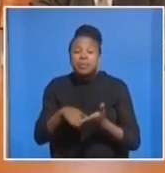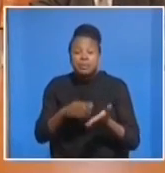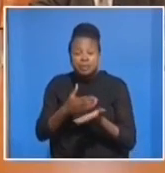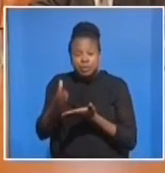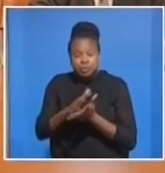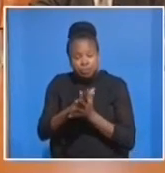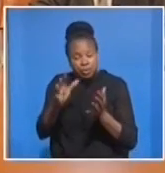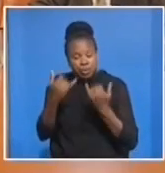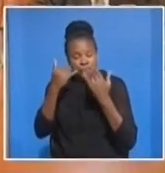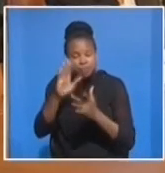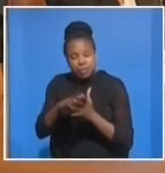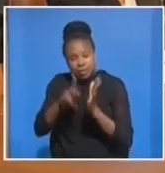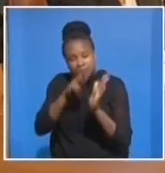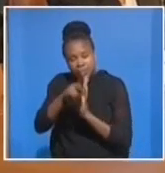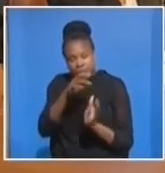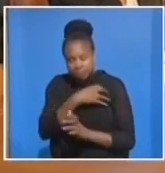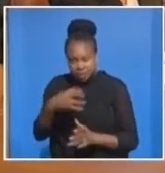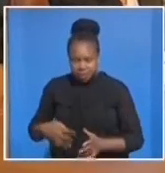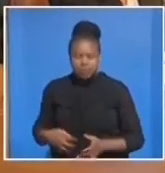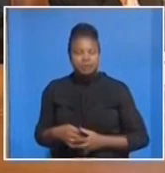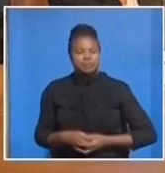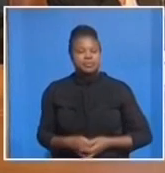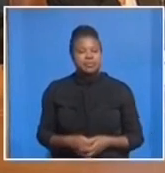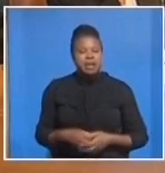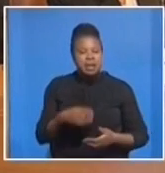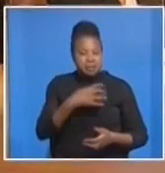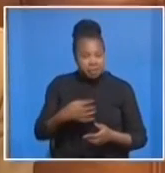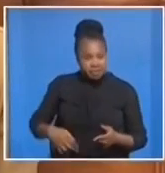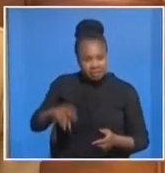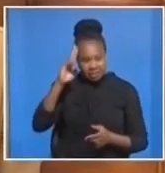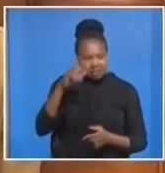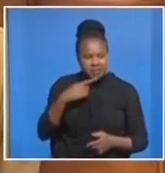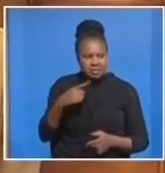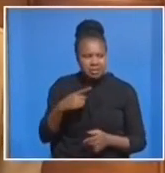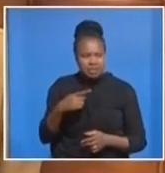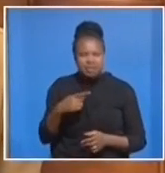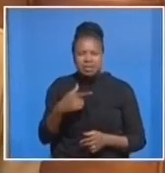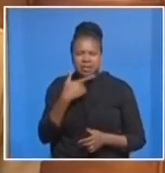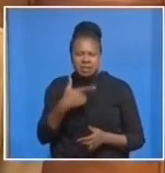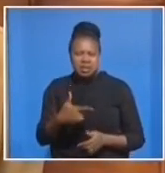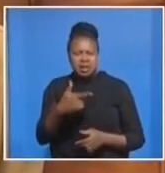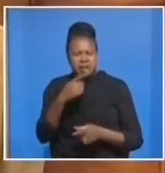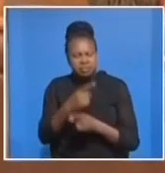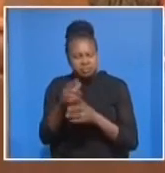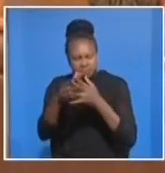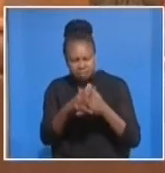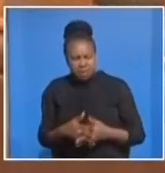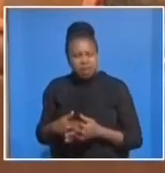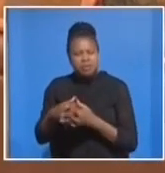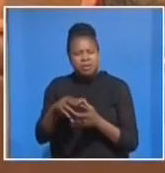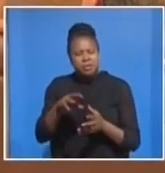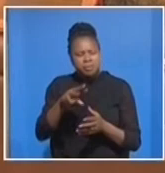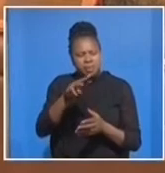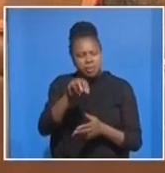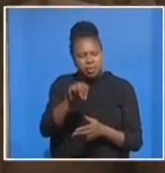about the report to the president. Meanwhile, President Geingob thanked the U.S. government for the Millennium Challenge Account grant, saying it